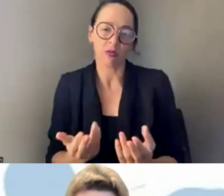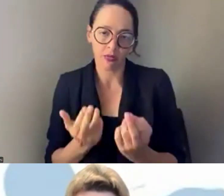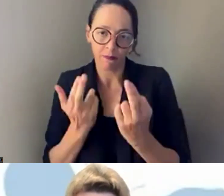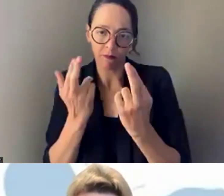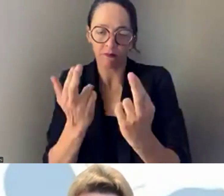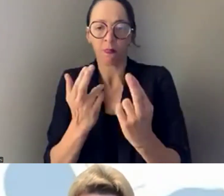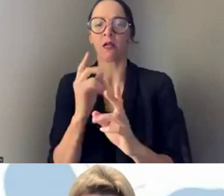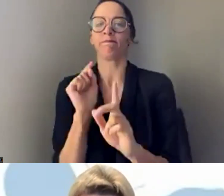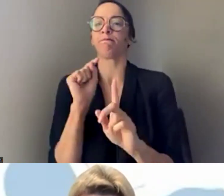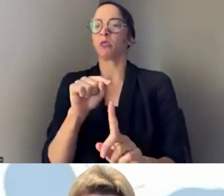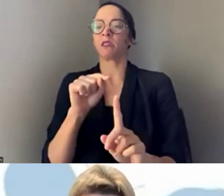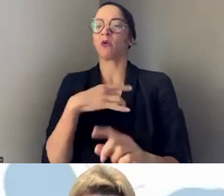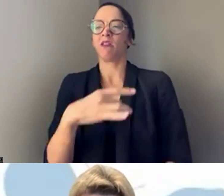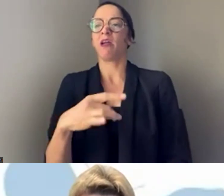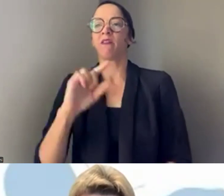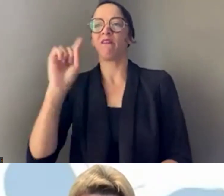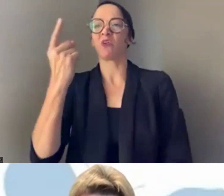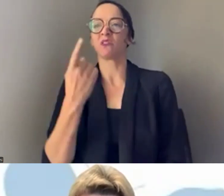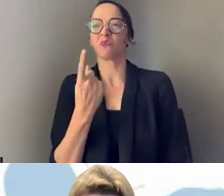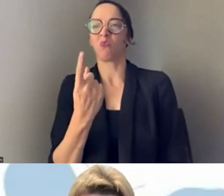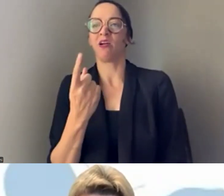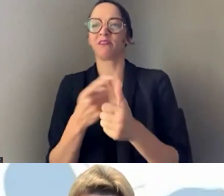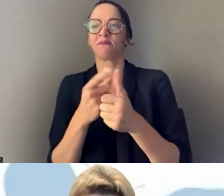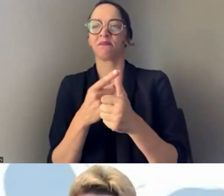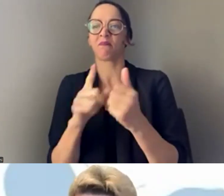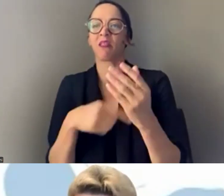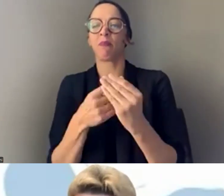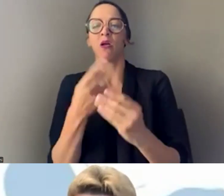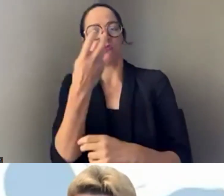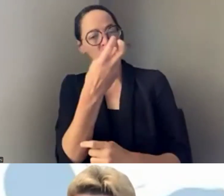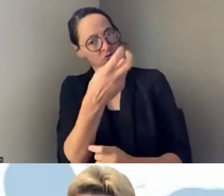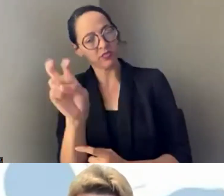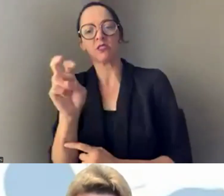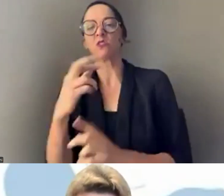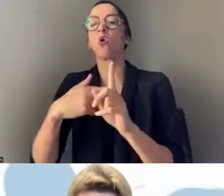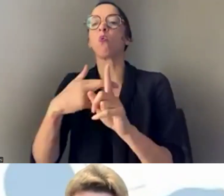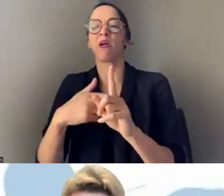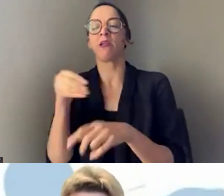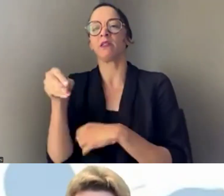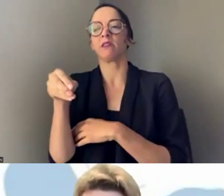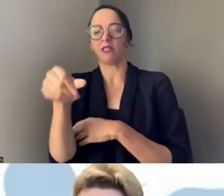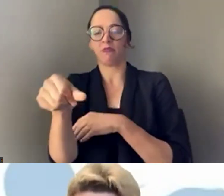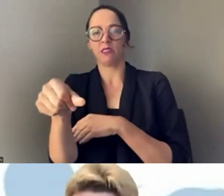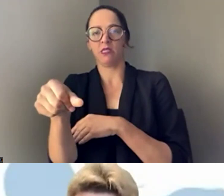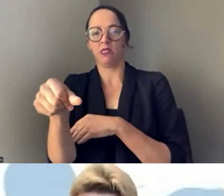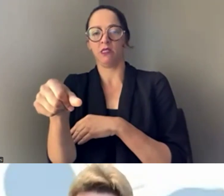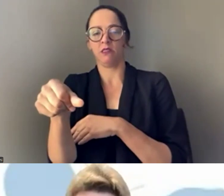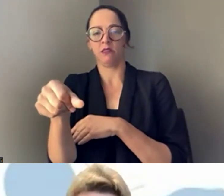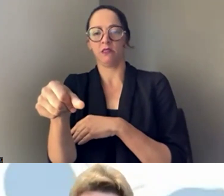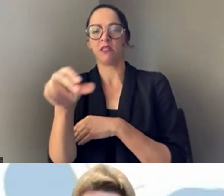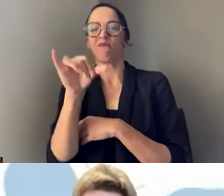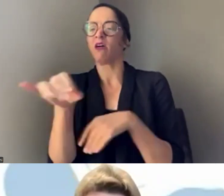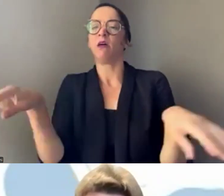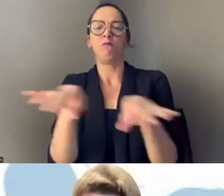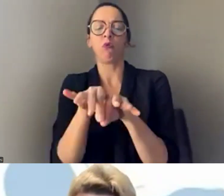the very first one on transitional rent subsidies, which is such an important element to help